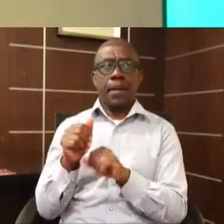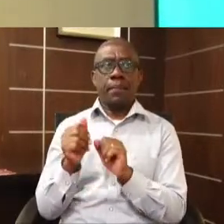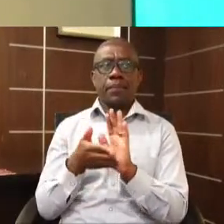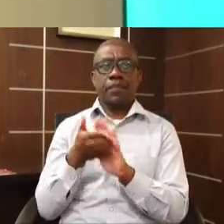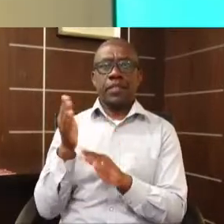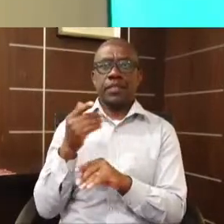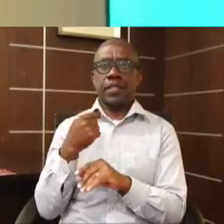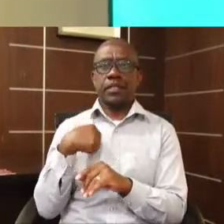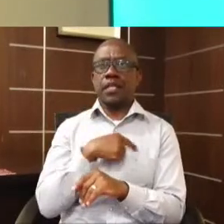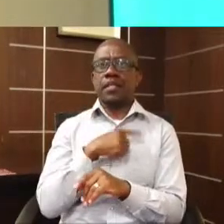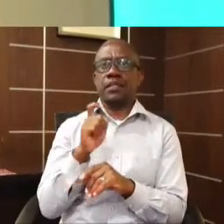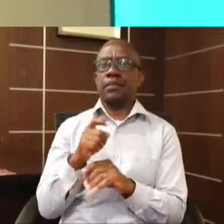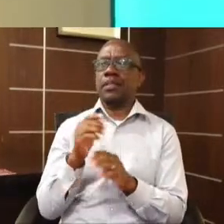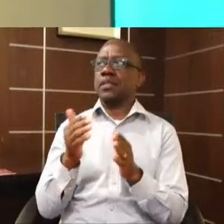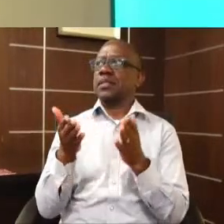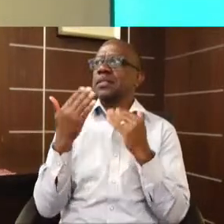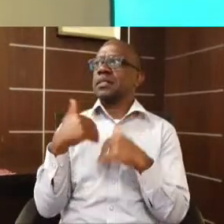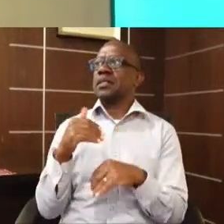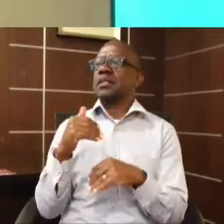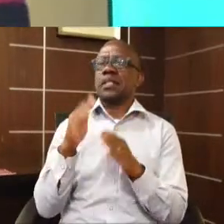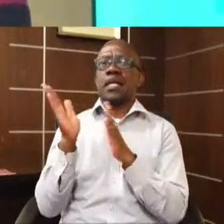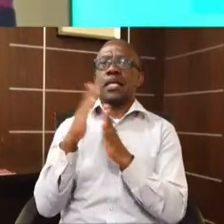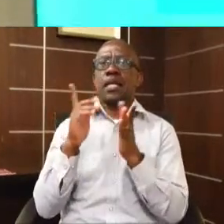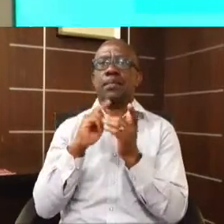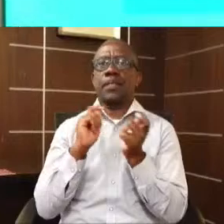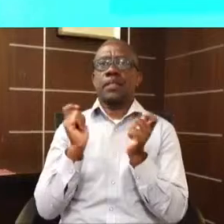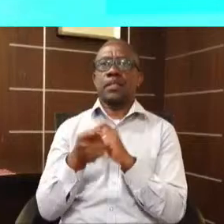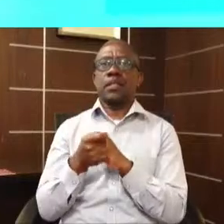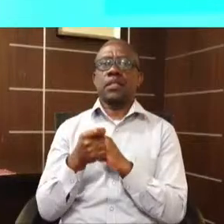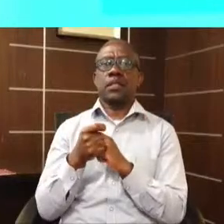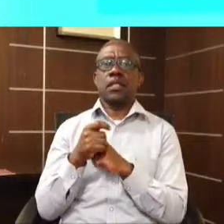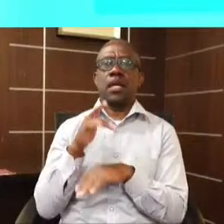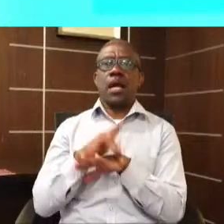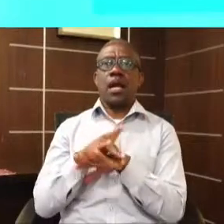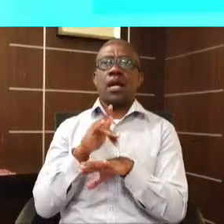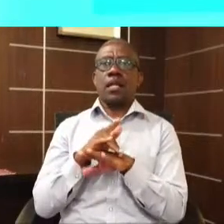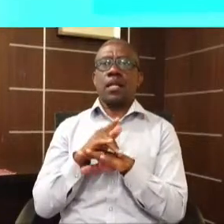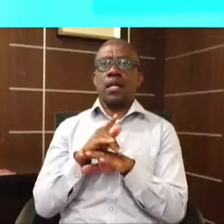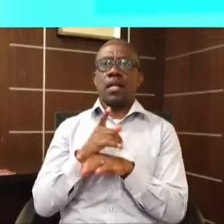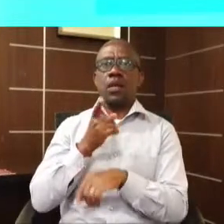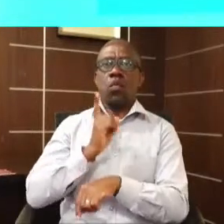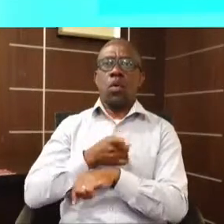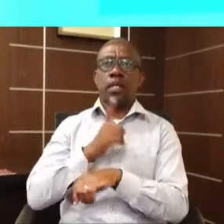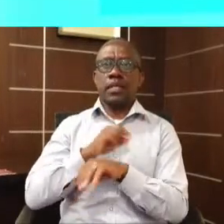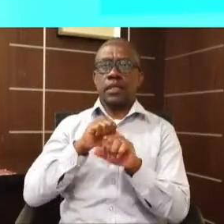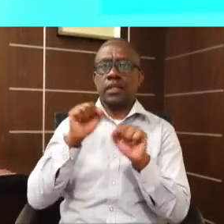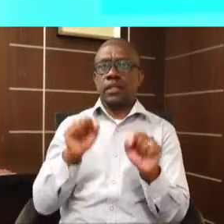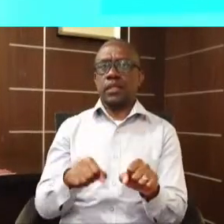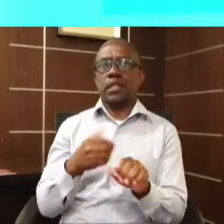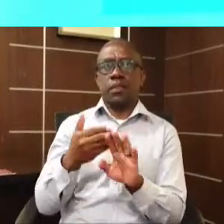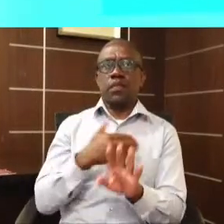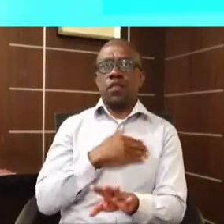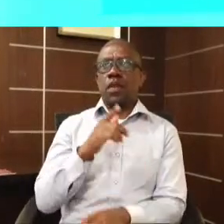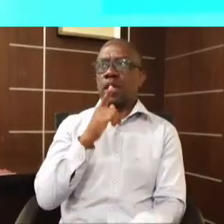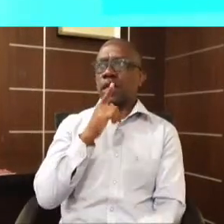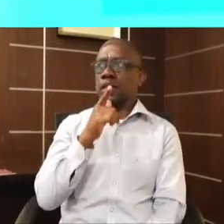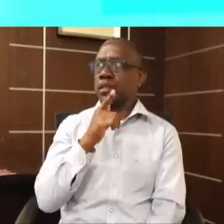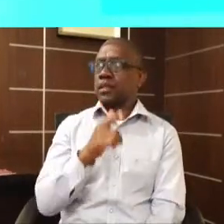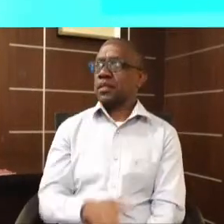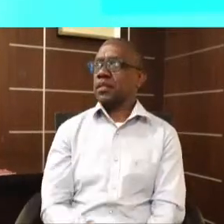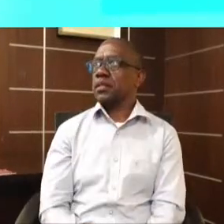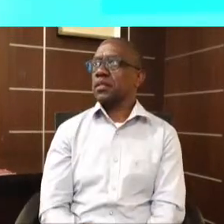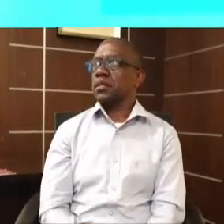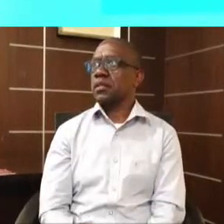we need to go to climate early warning systems just before we go for lunch.